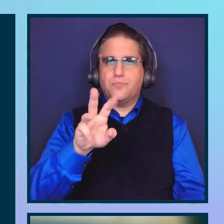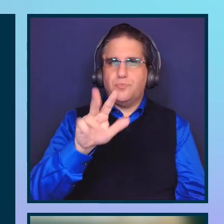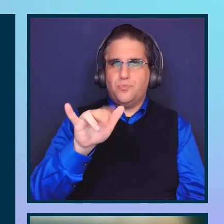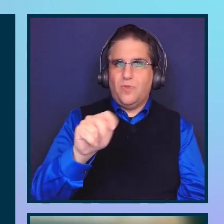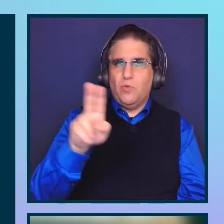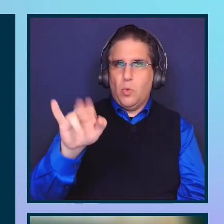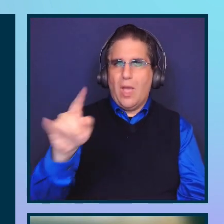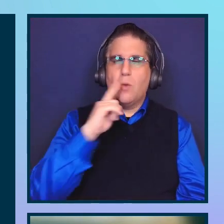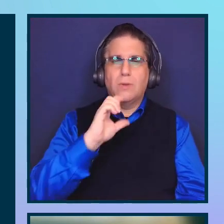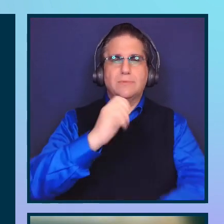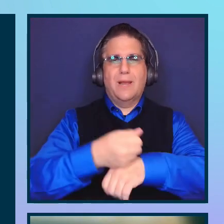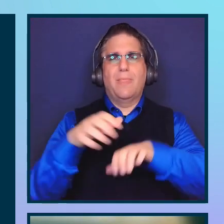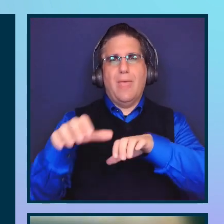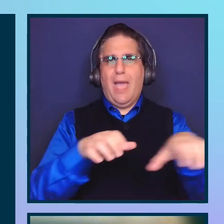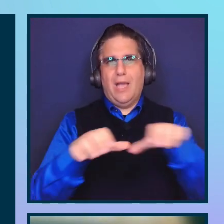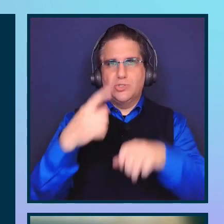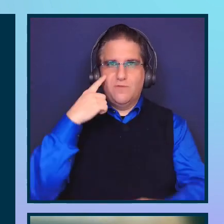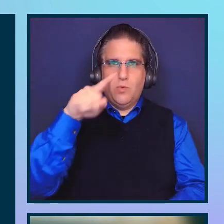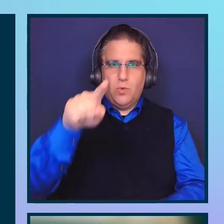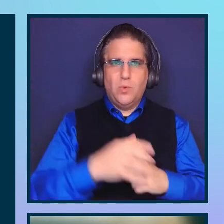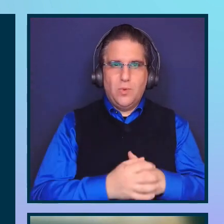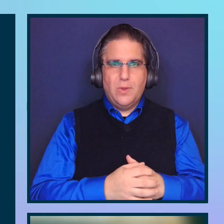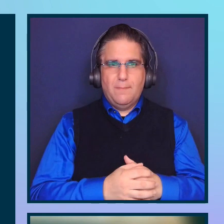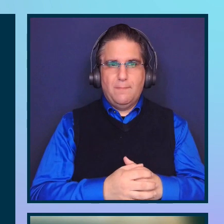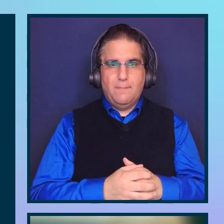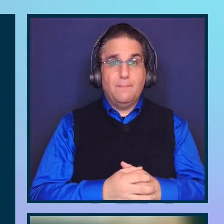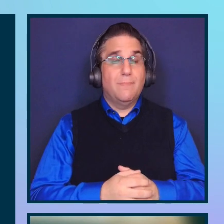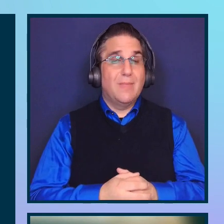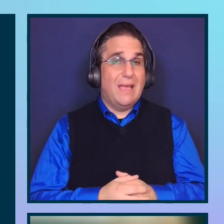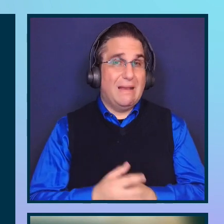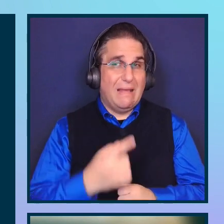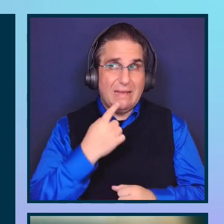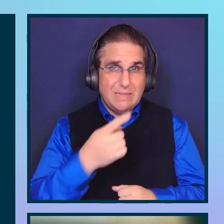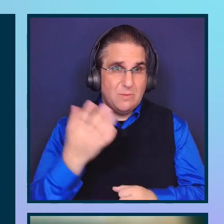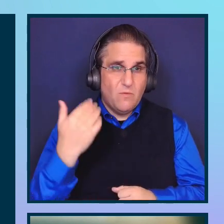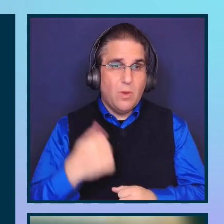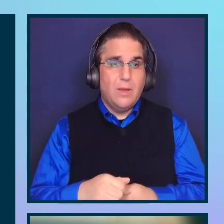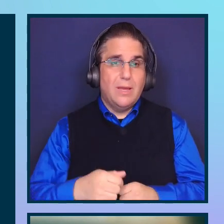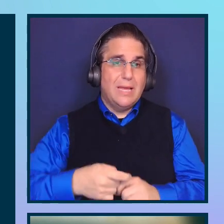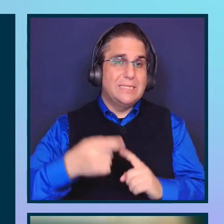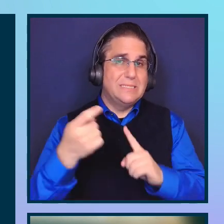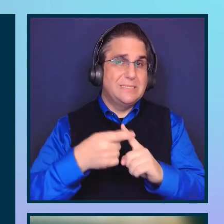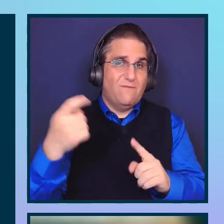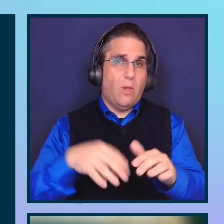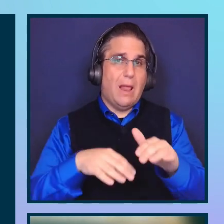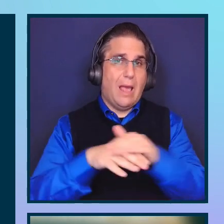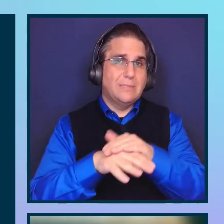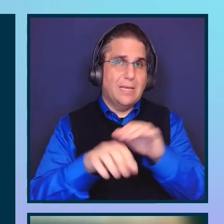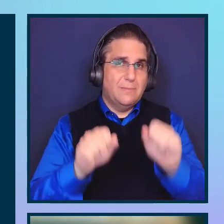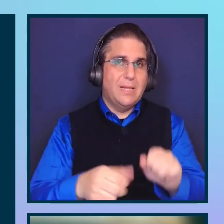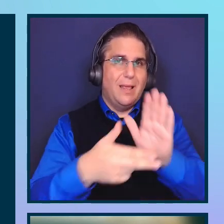you. And I mentioned this earlier too, the default accessibility label. These